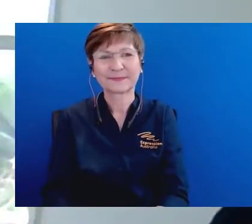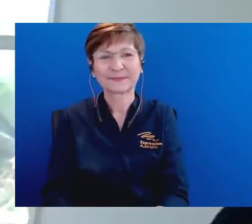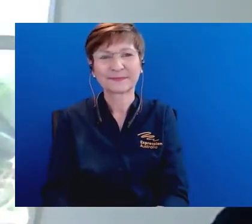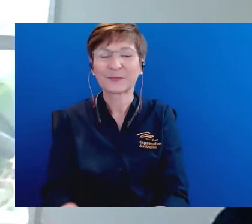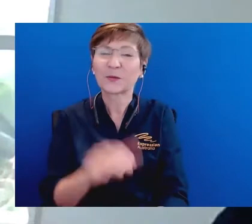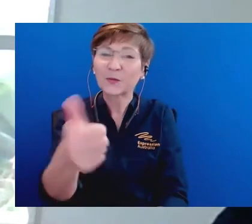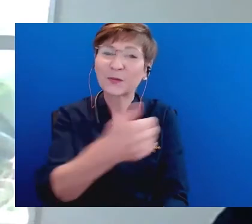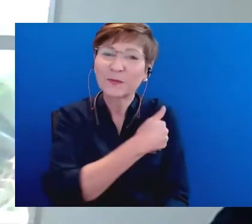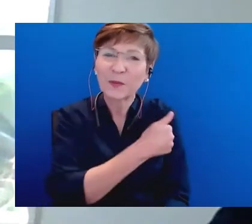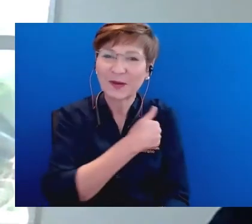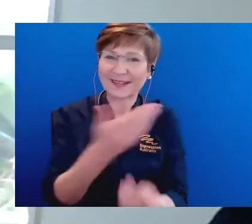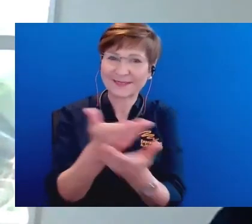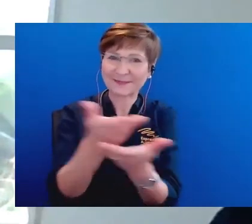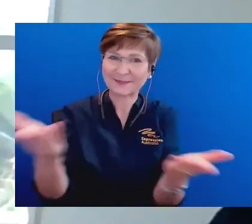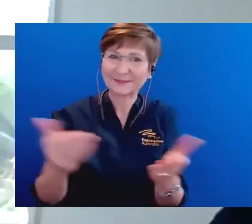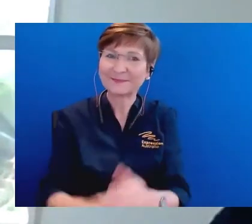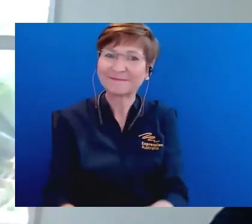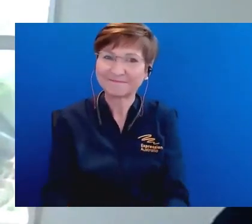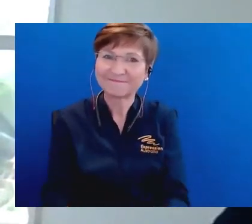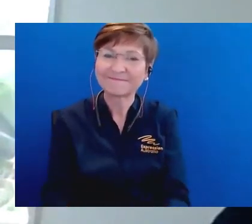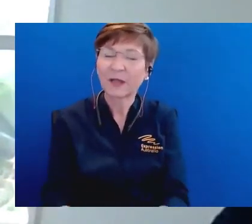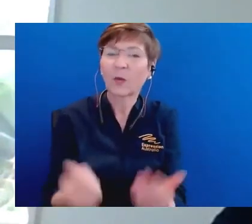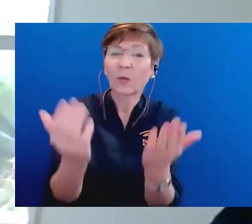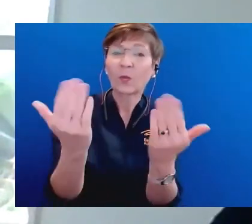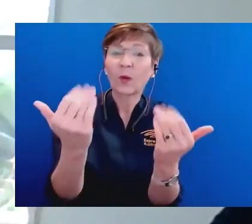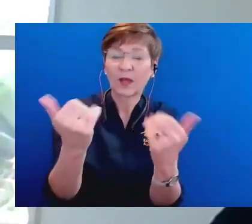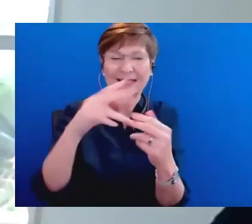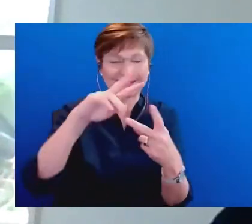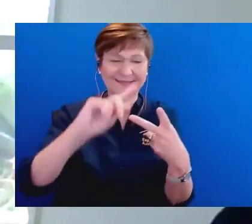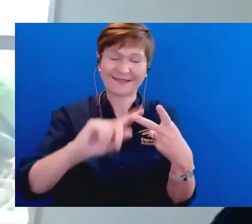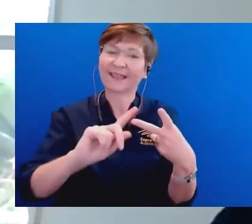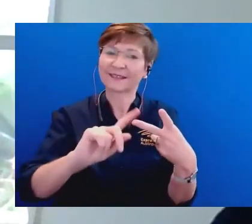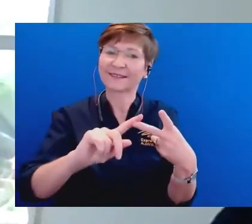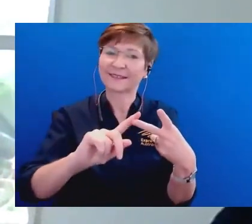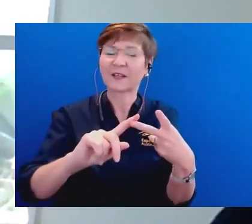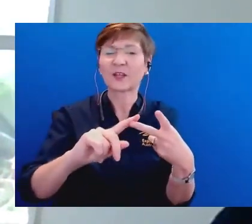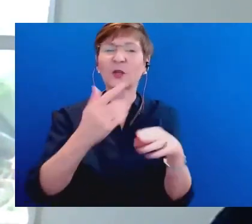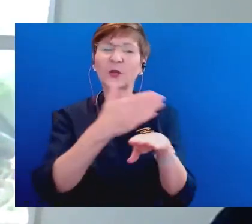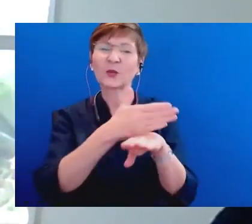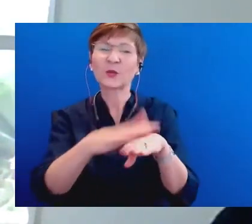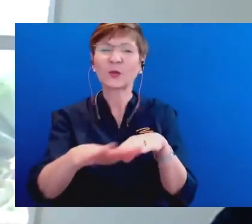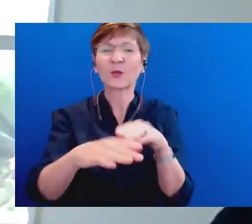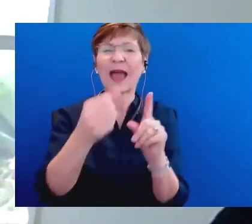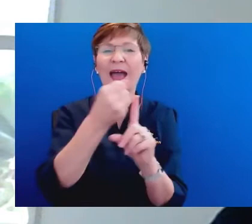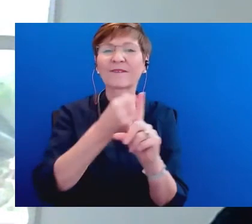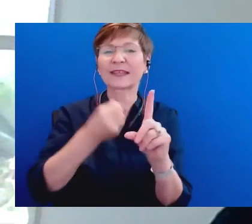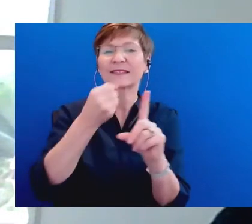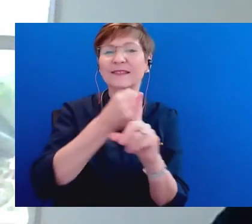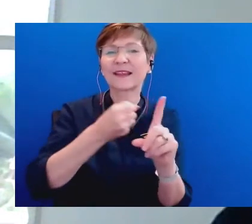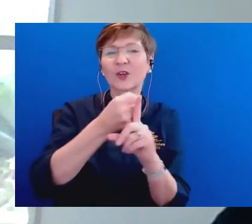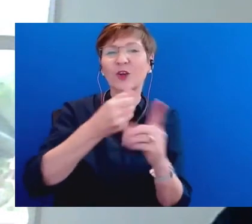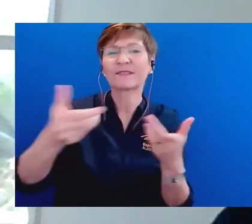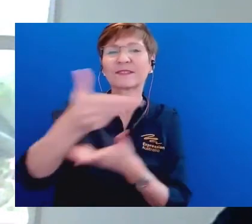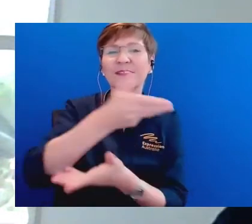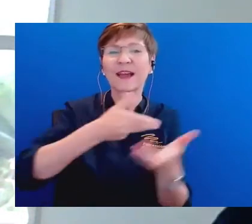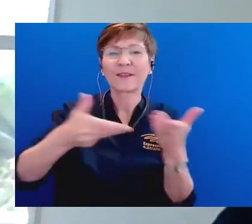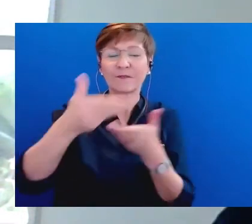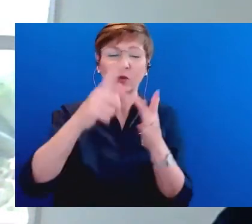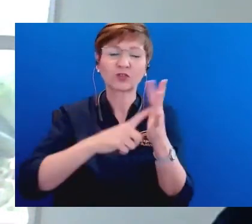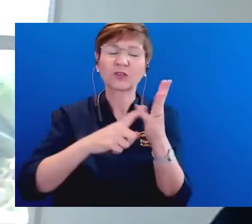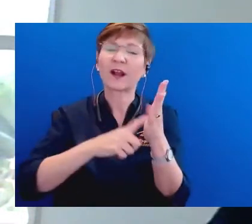Good morning, everyone. Welcome to the second session of our New Look Advocacy Sector Conversation for July